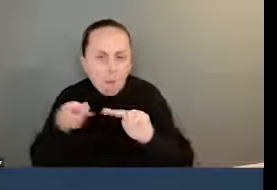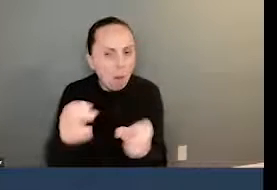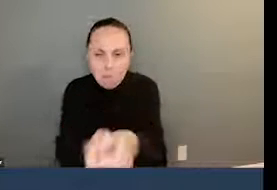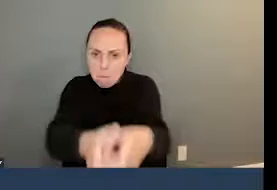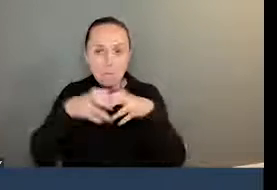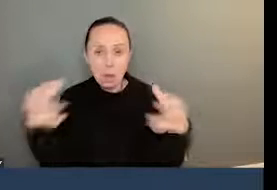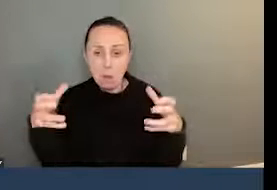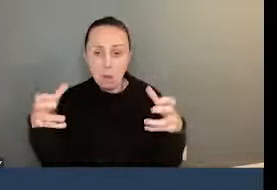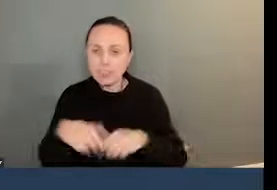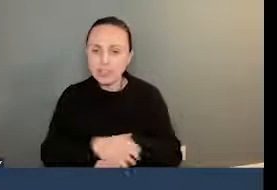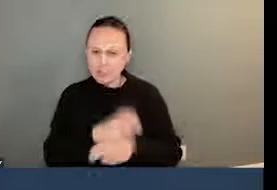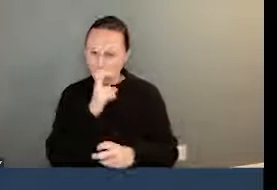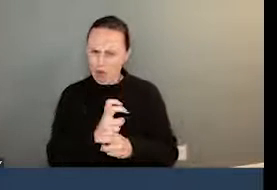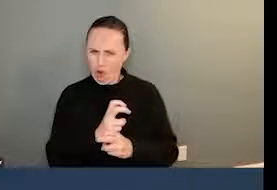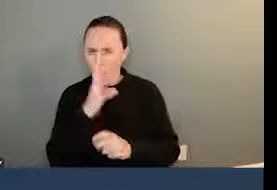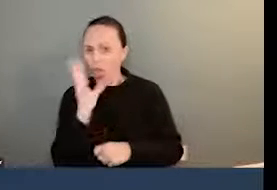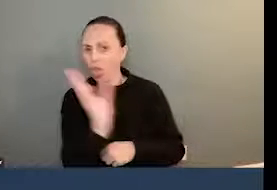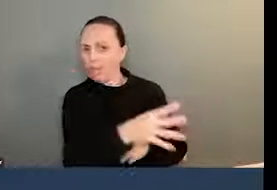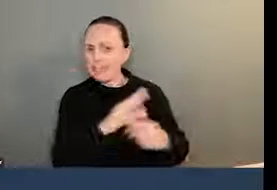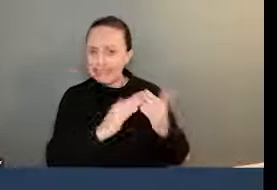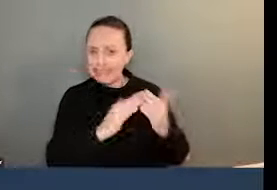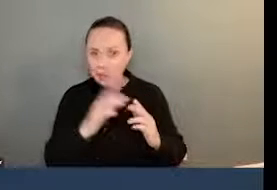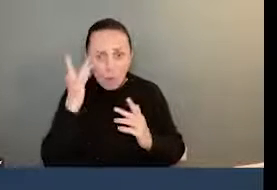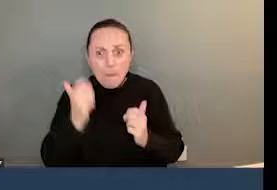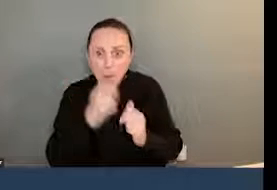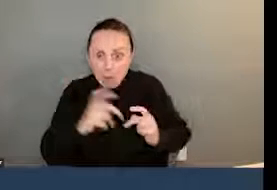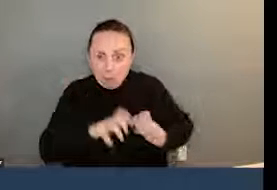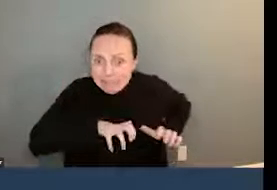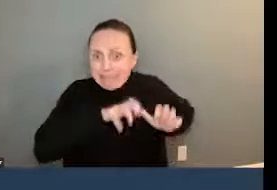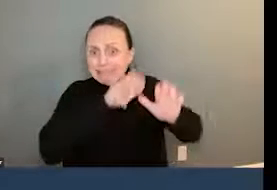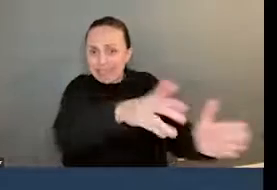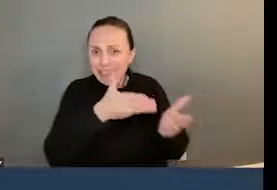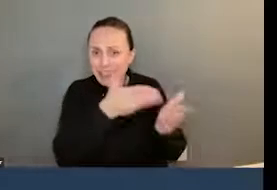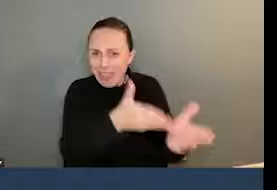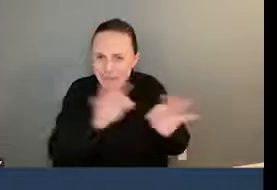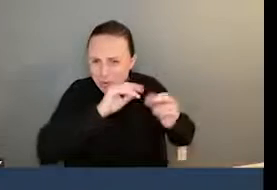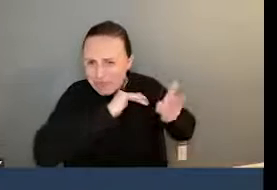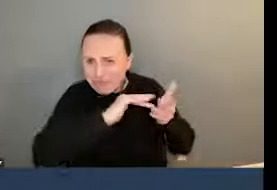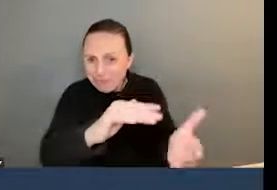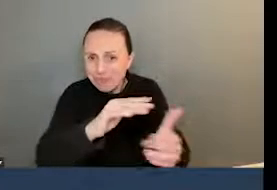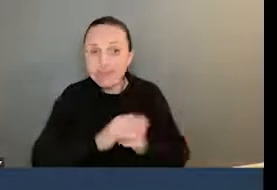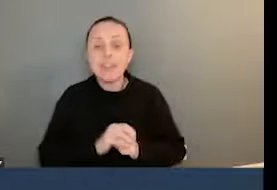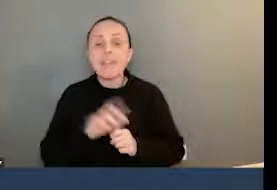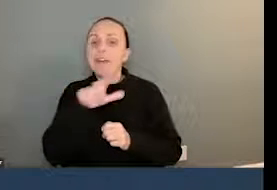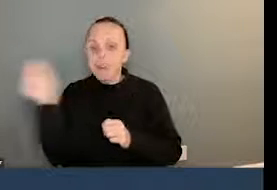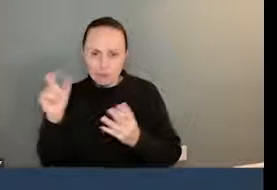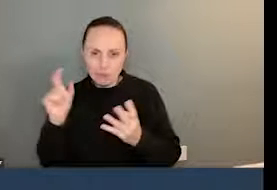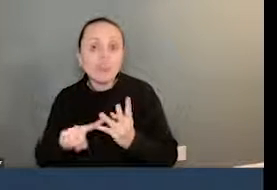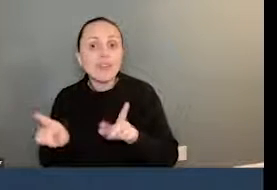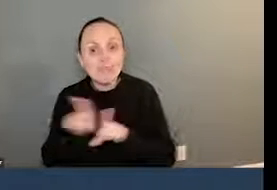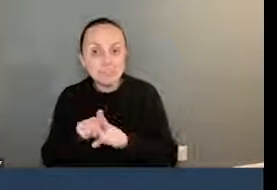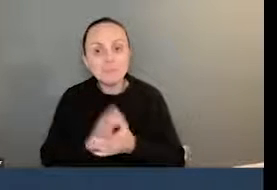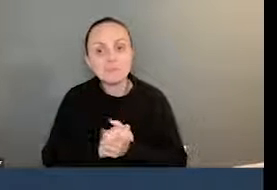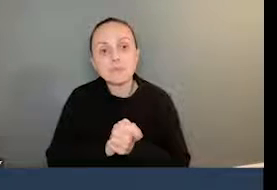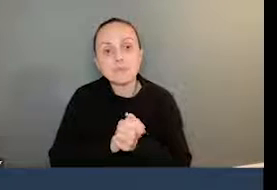away from cities when that's where most of the people are going to be. Another breaking of the fourth wall here. Part of